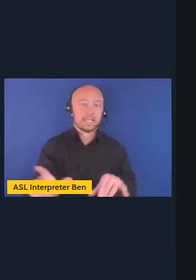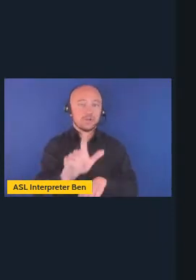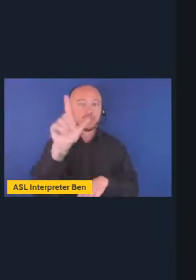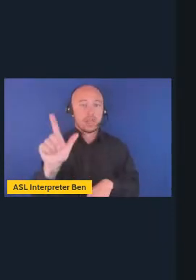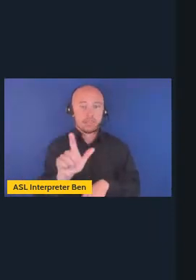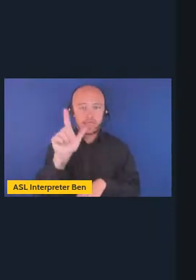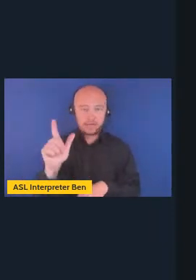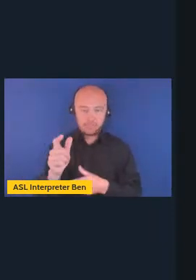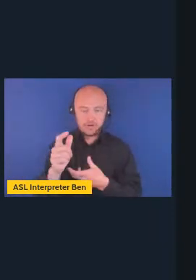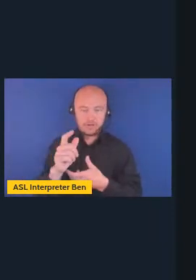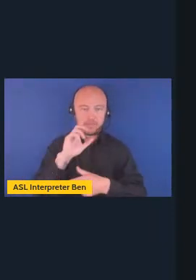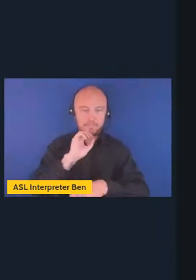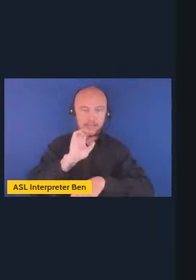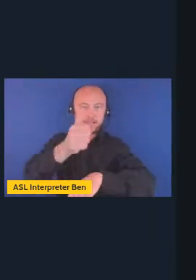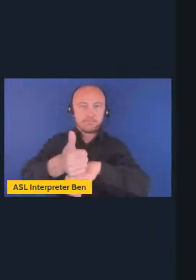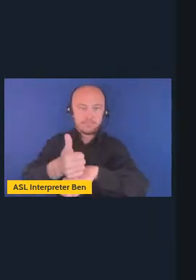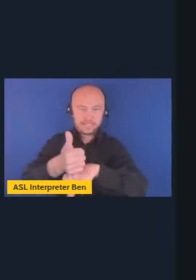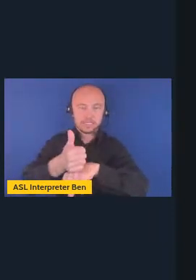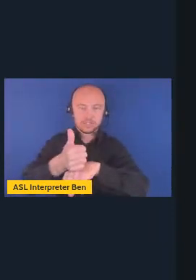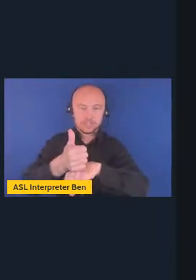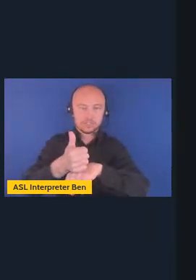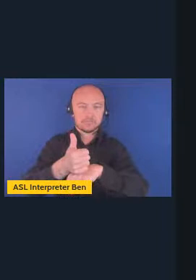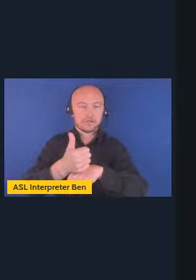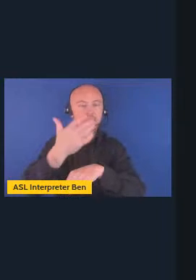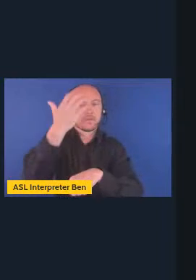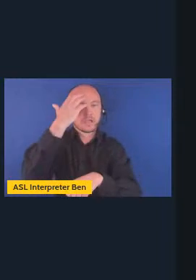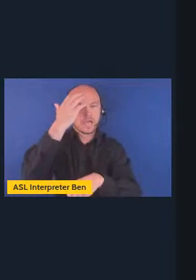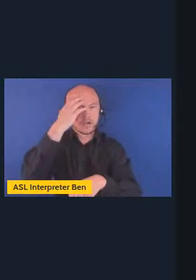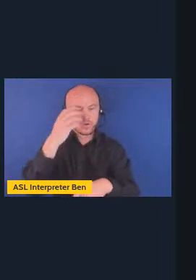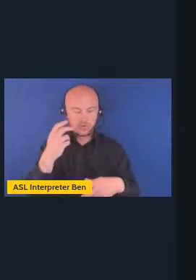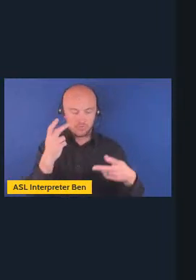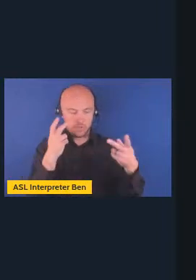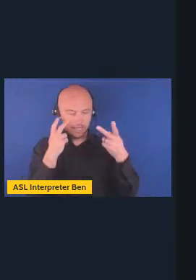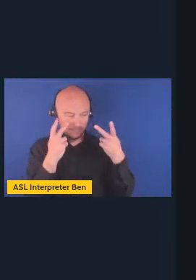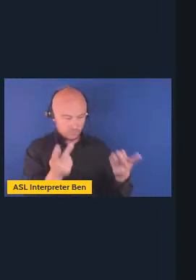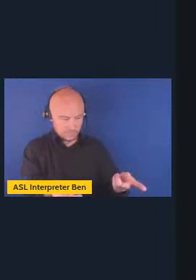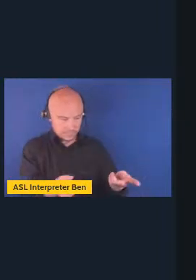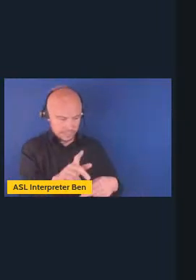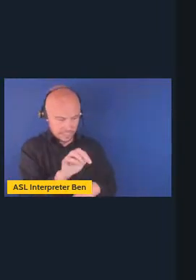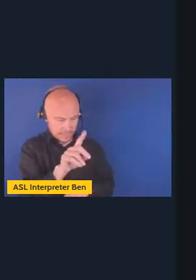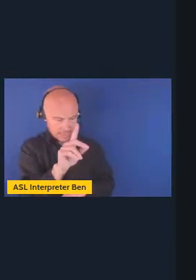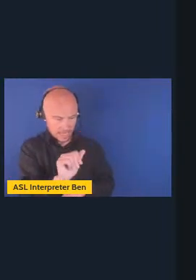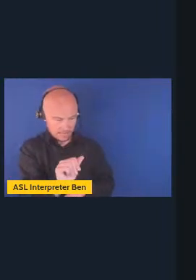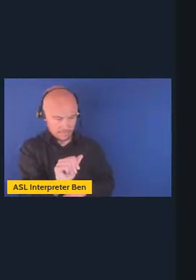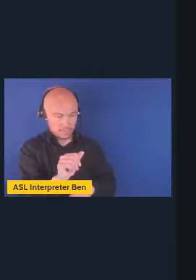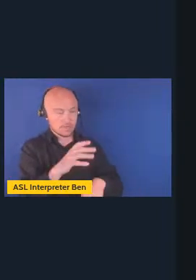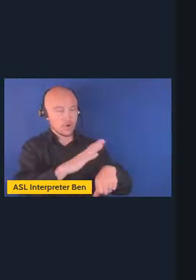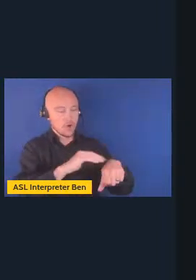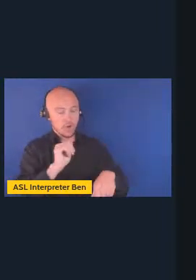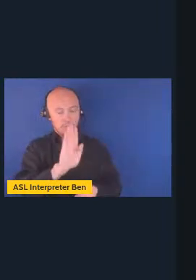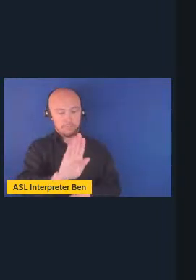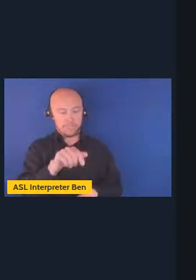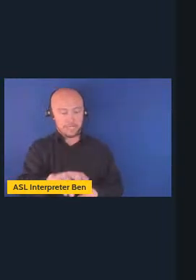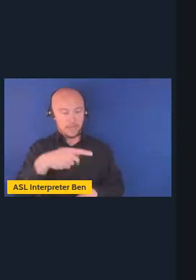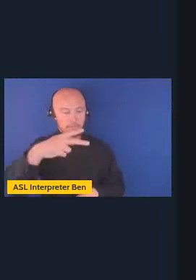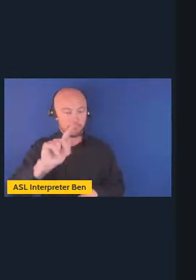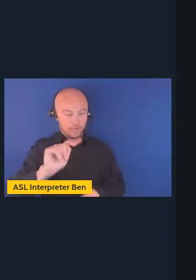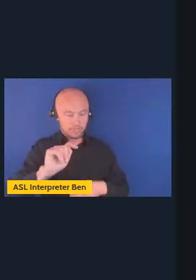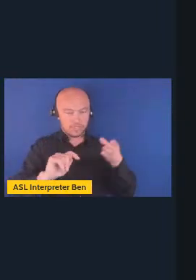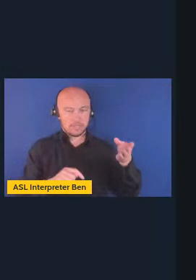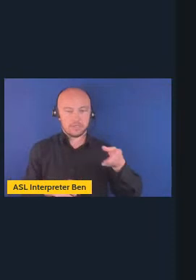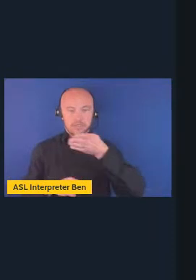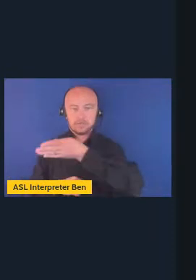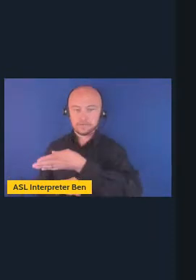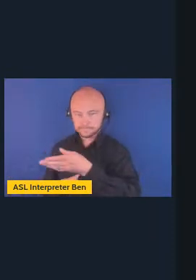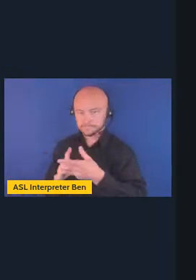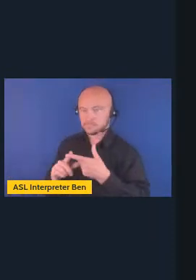AWS implementation of our standard library, knows that if you're a Lambda function and you need to call b.put, you actually need